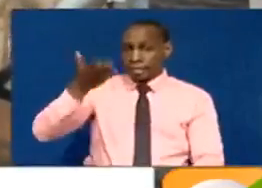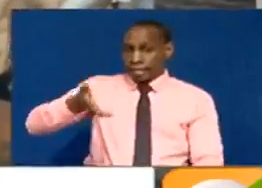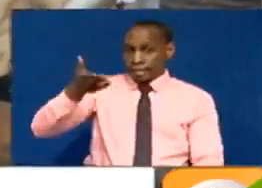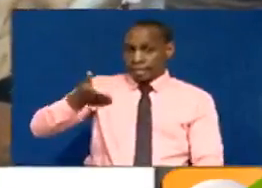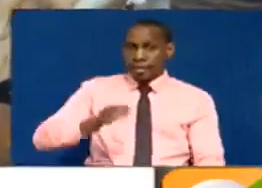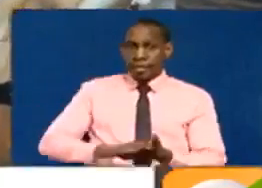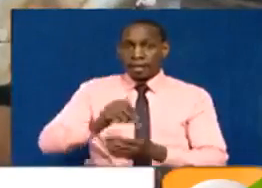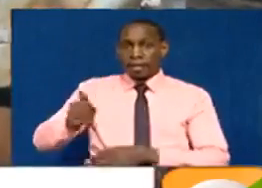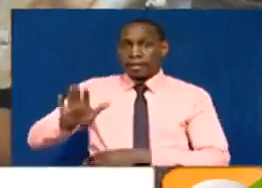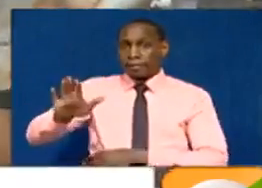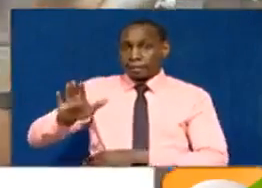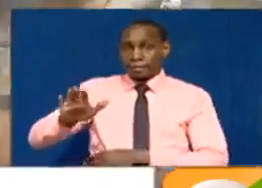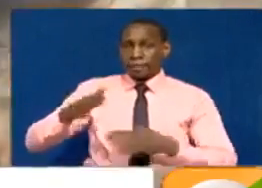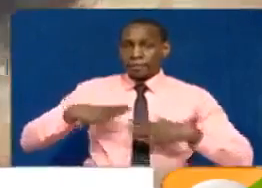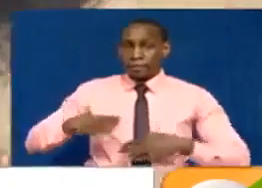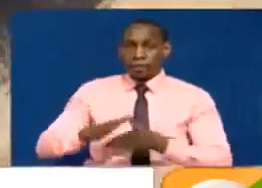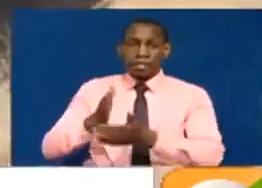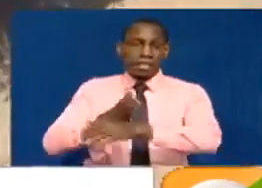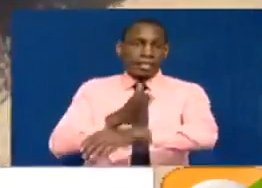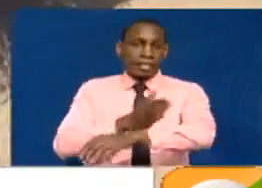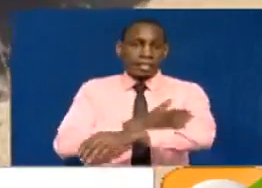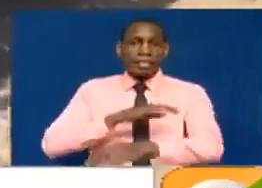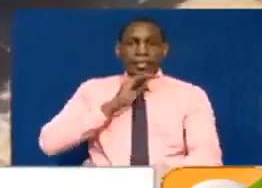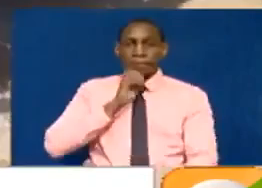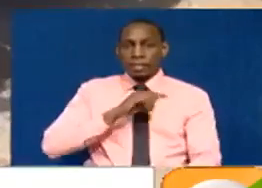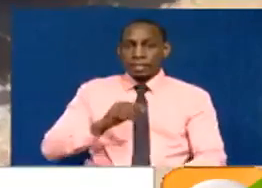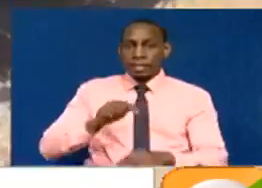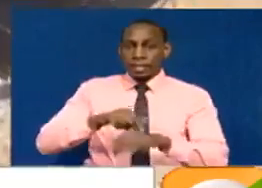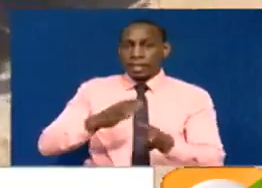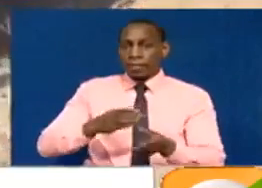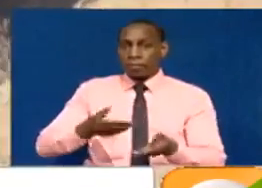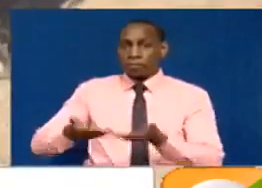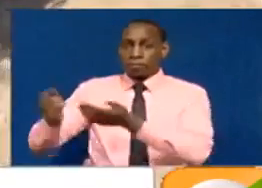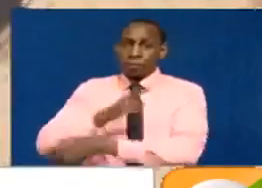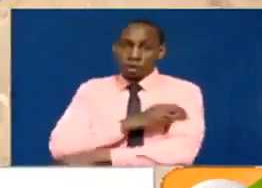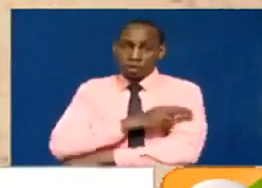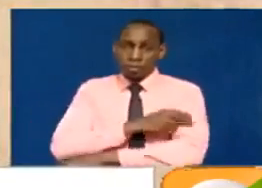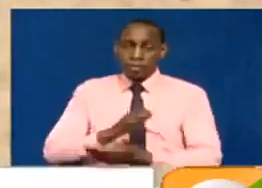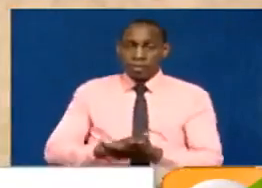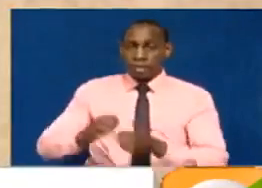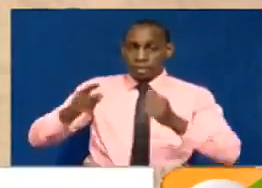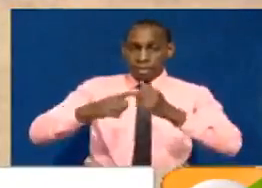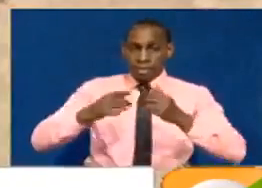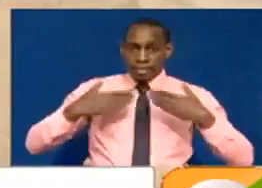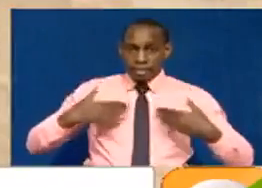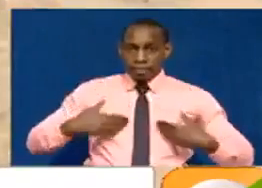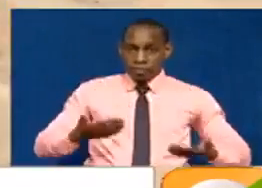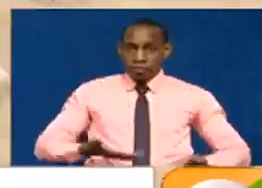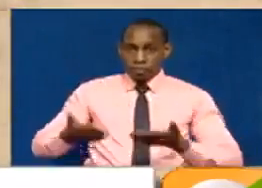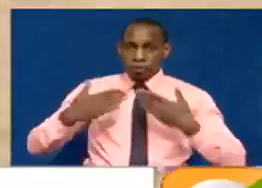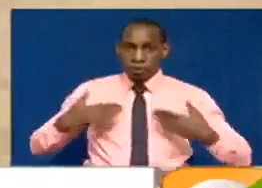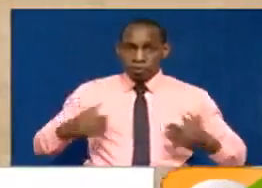spot, with the other five passengers succumbing to injuries at the Oloitoktok sub-county hospital. The six, whose bodies are lying